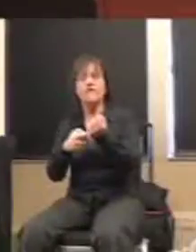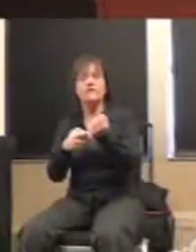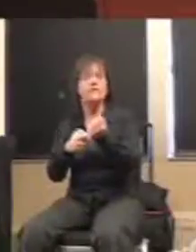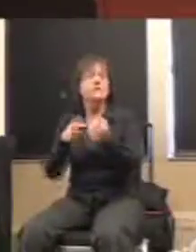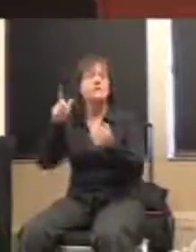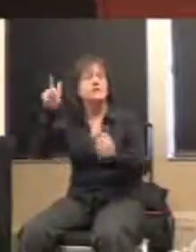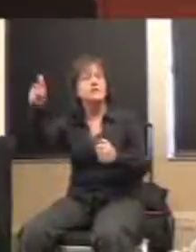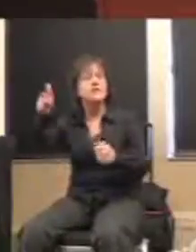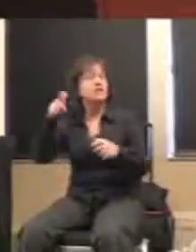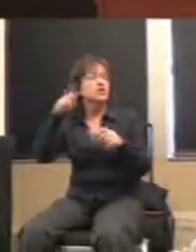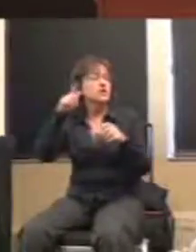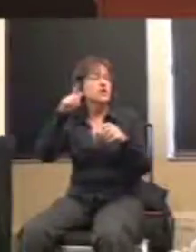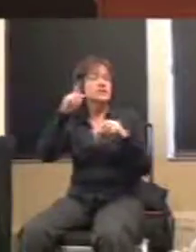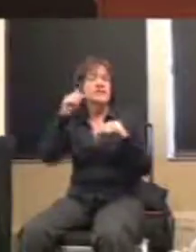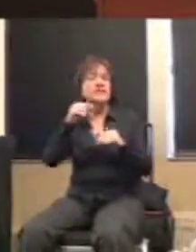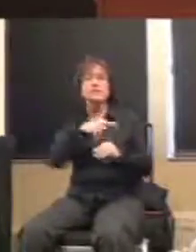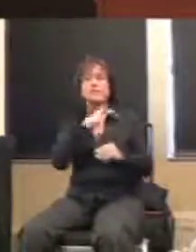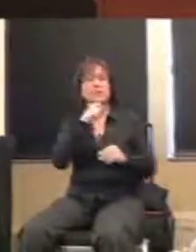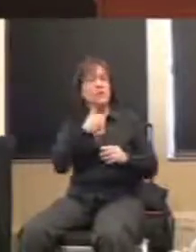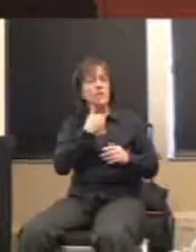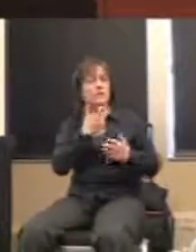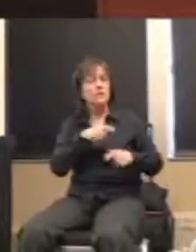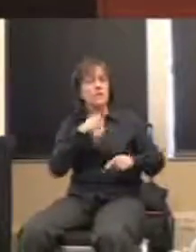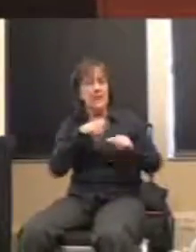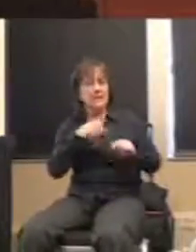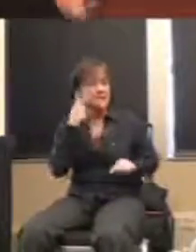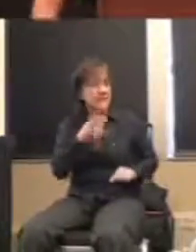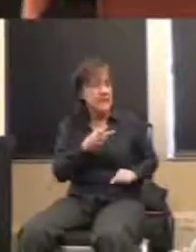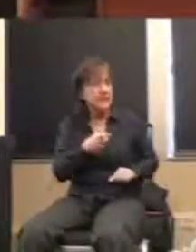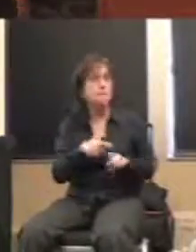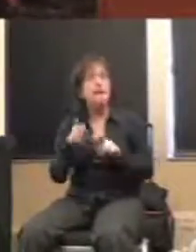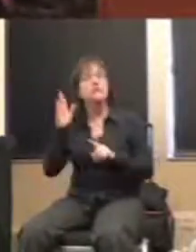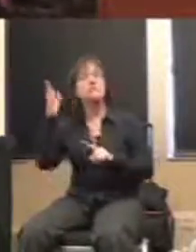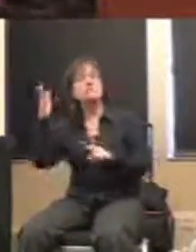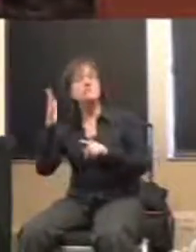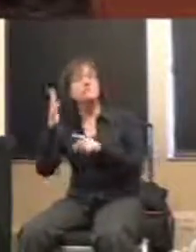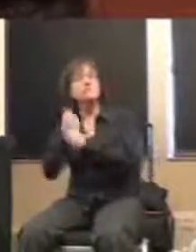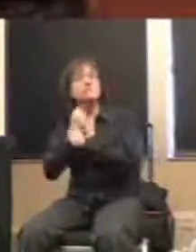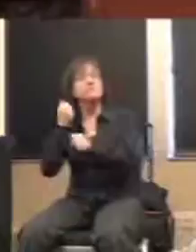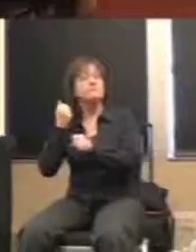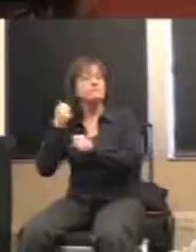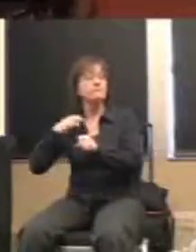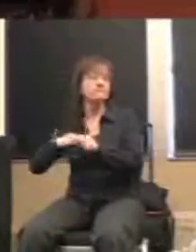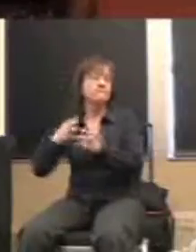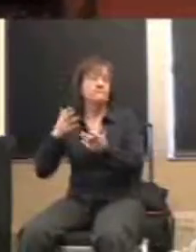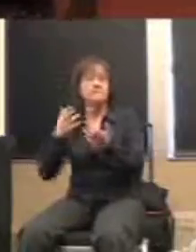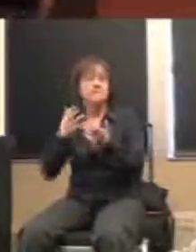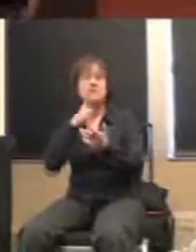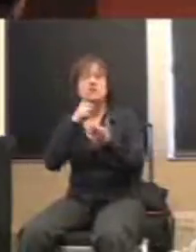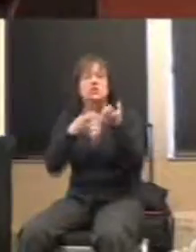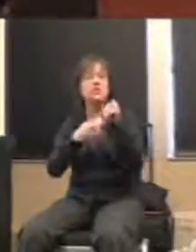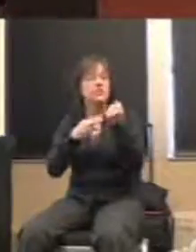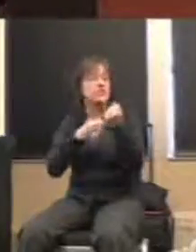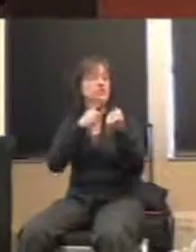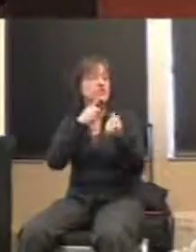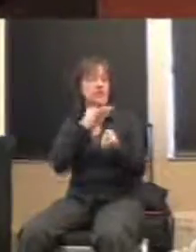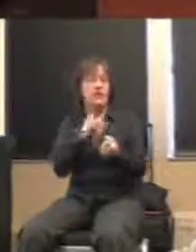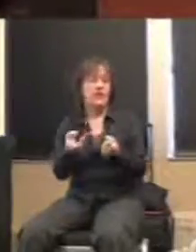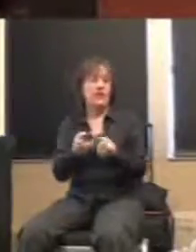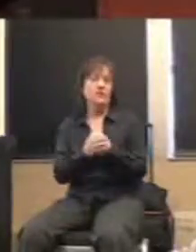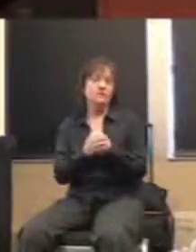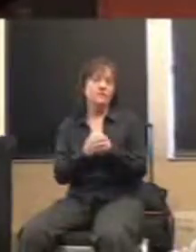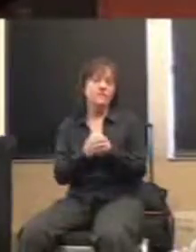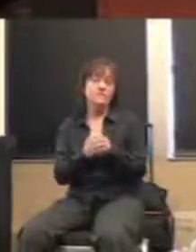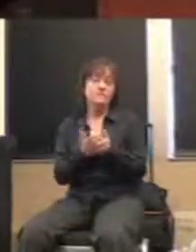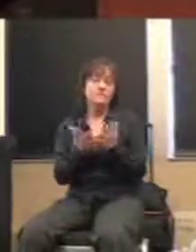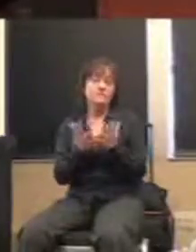that it's not available, but when you're first starting out this system, you want to always make sure that those reinforcers are available.